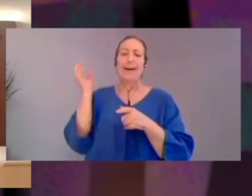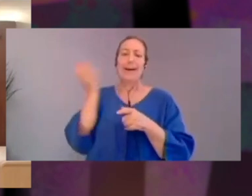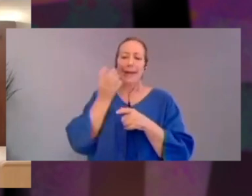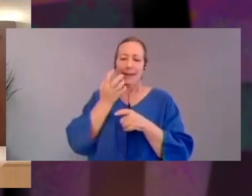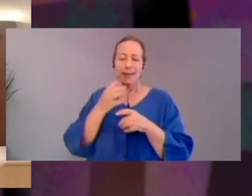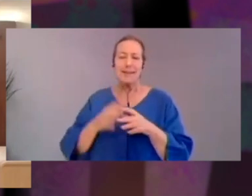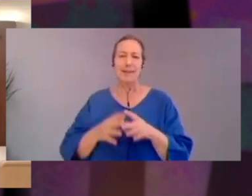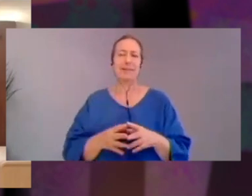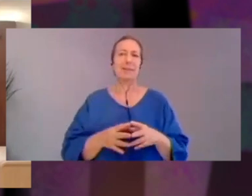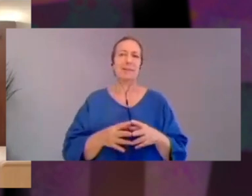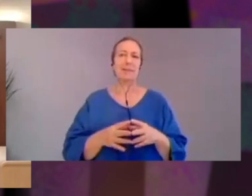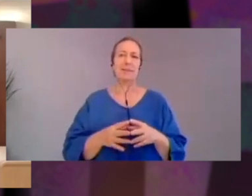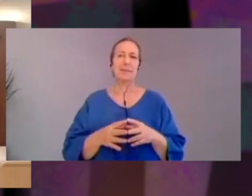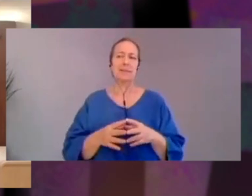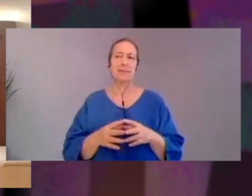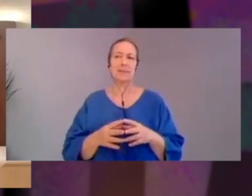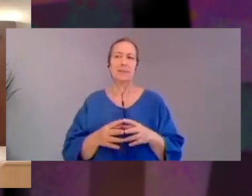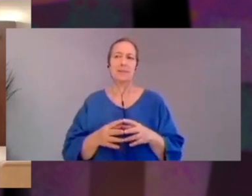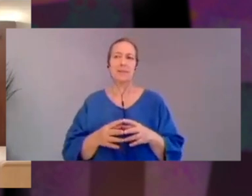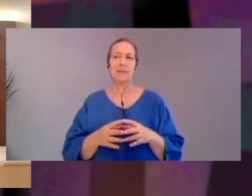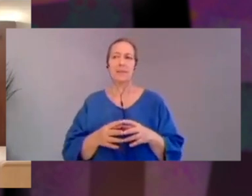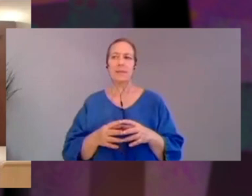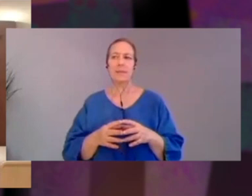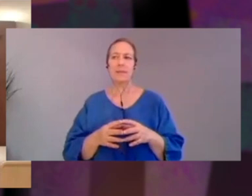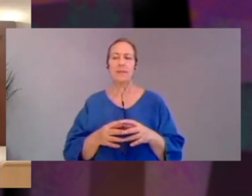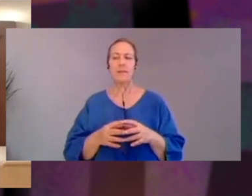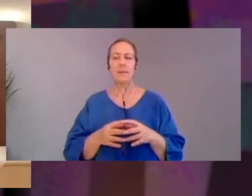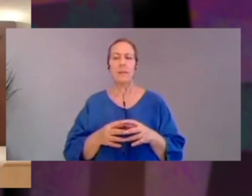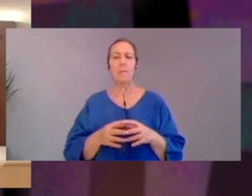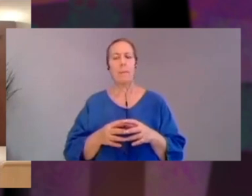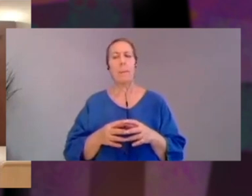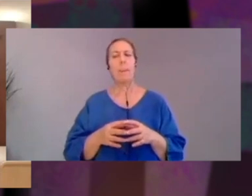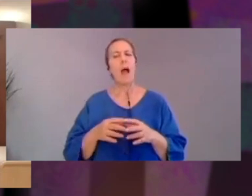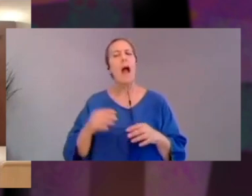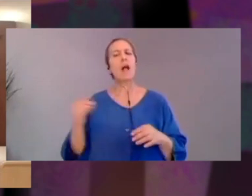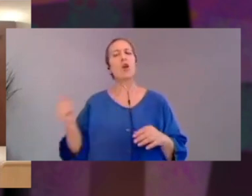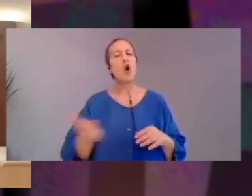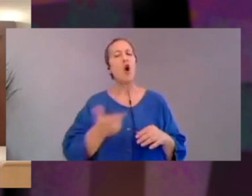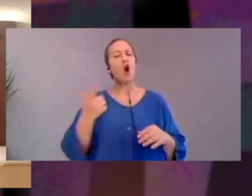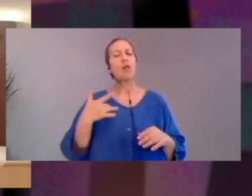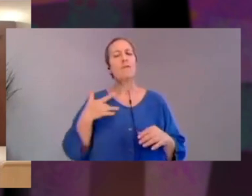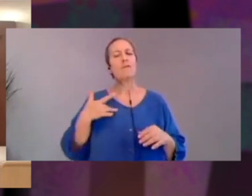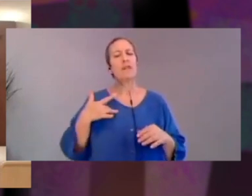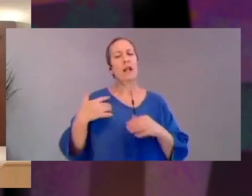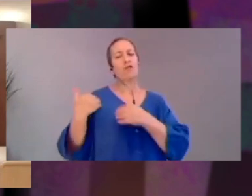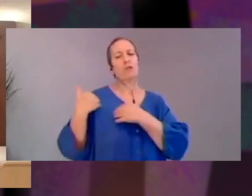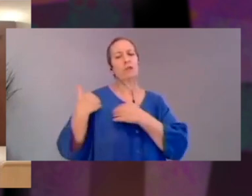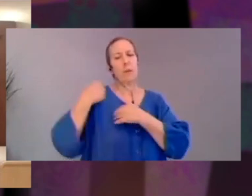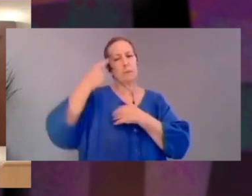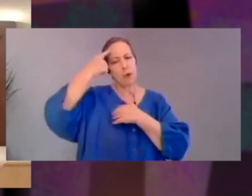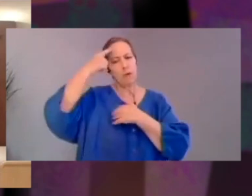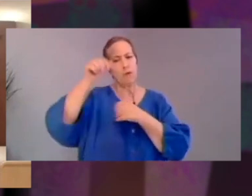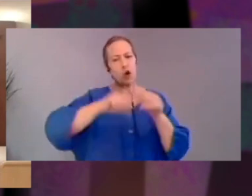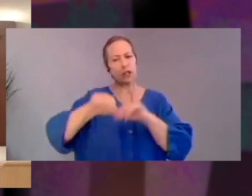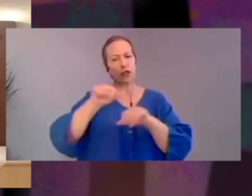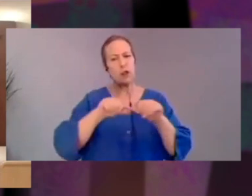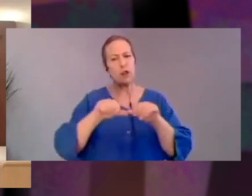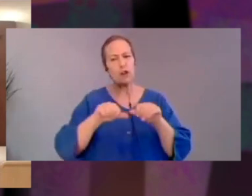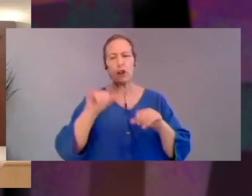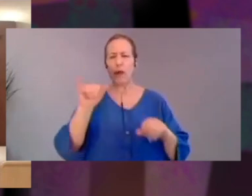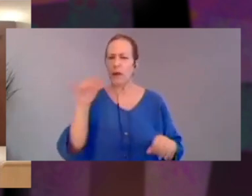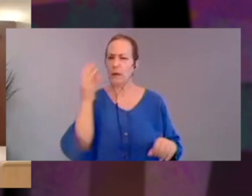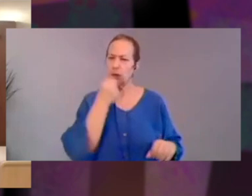There's a sense of responsibility to each other that's really beautiful, and really full, and